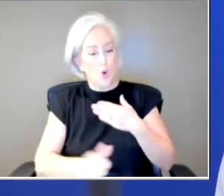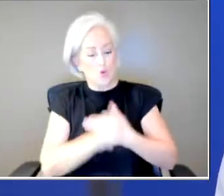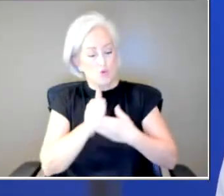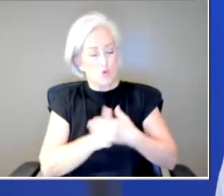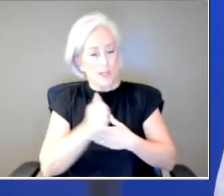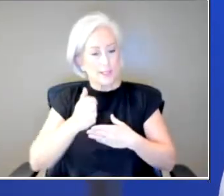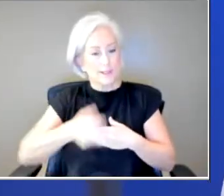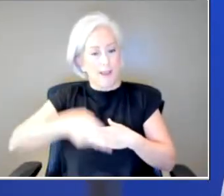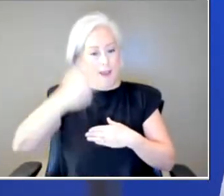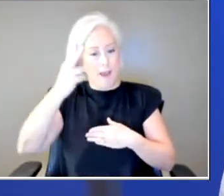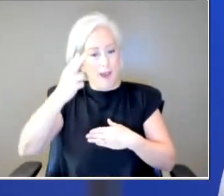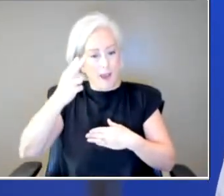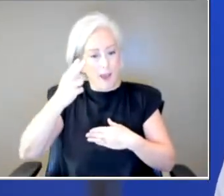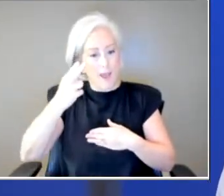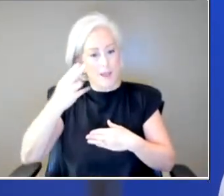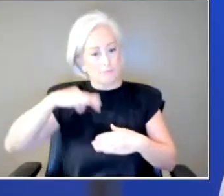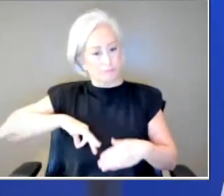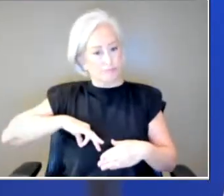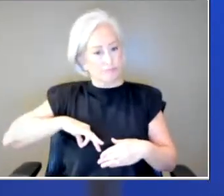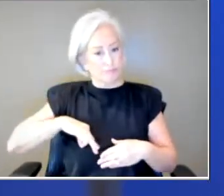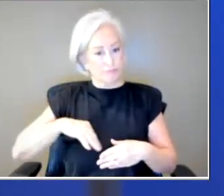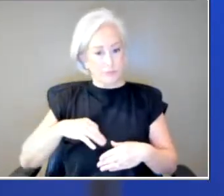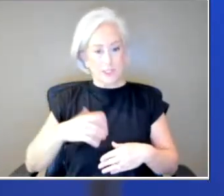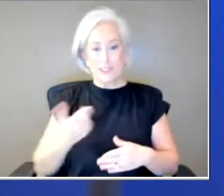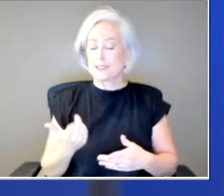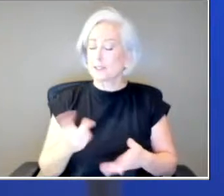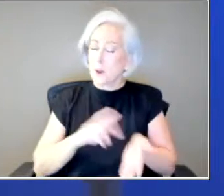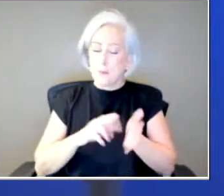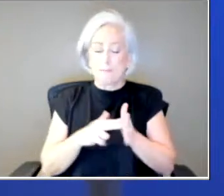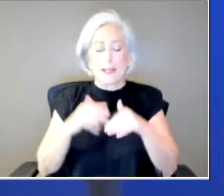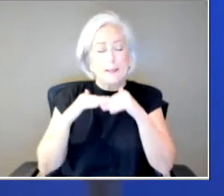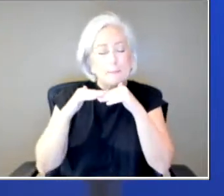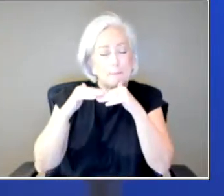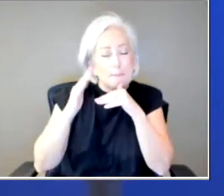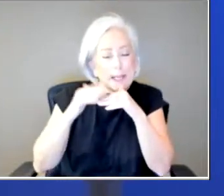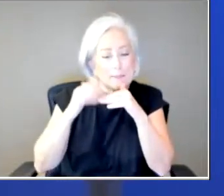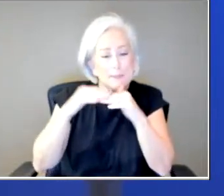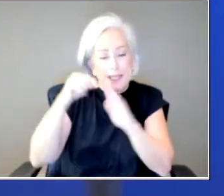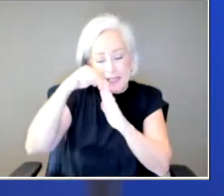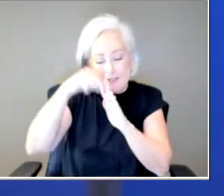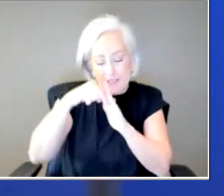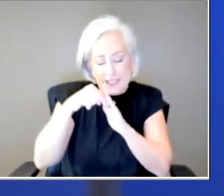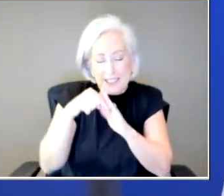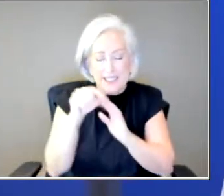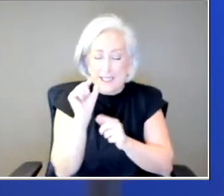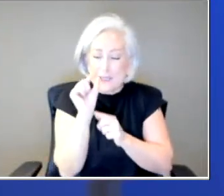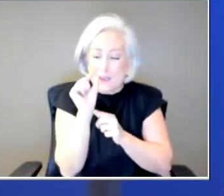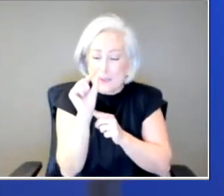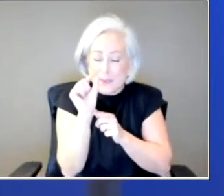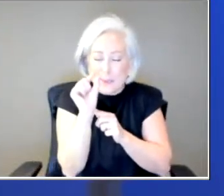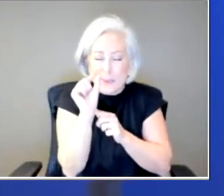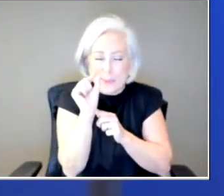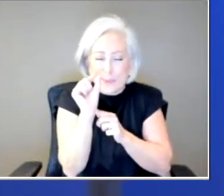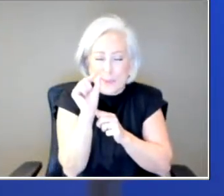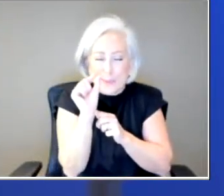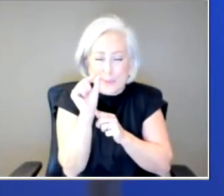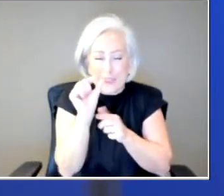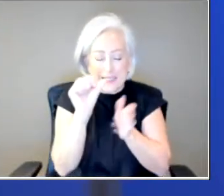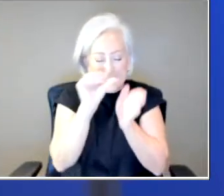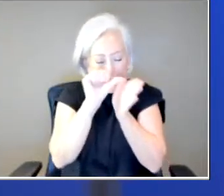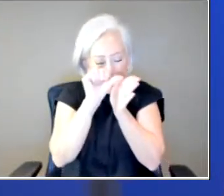pretty self-explanatory. We do a very, very minimally invasive procedure. Our entire procedure is done through a little incision about this big, about a centimeter in the